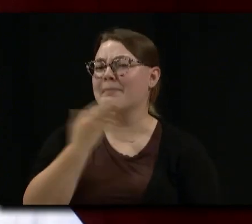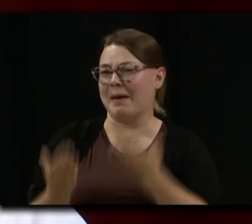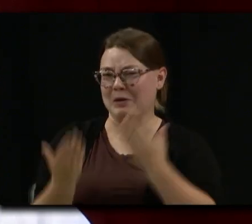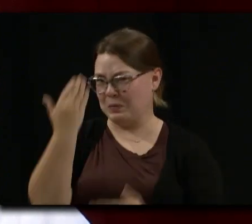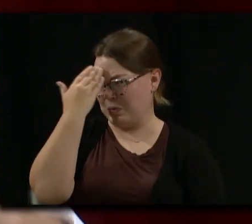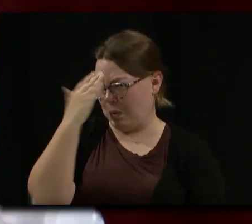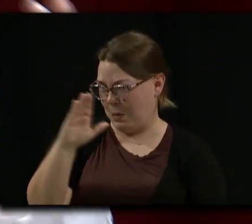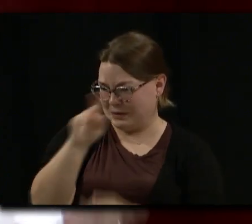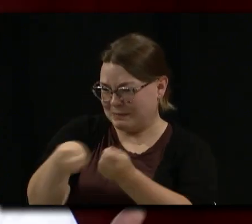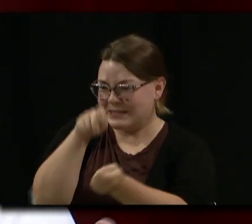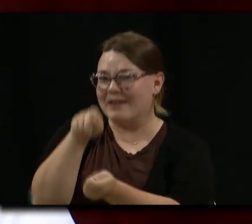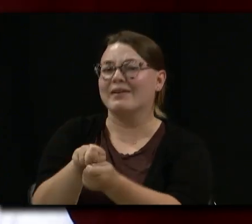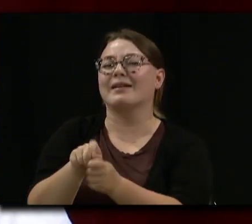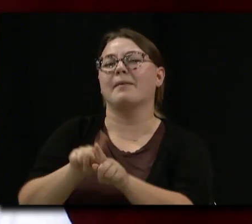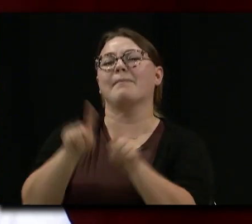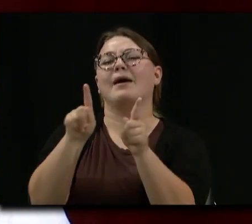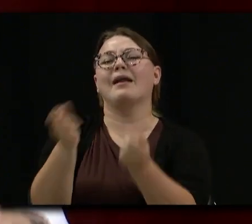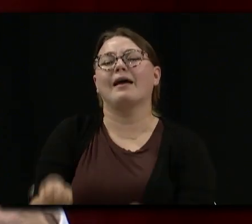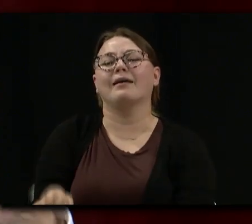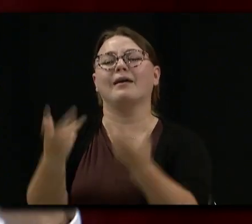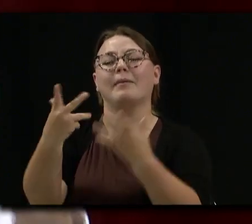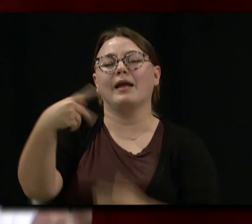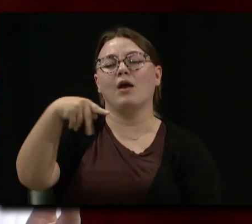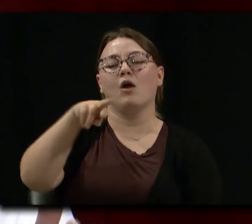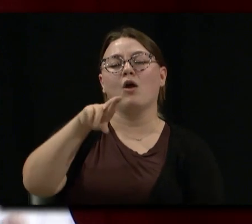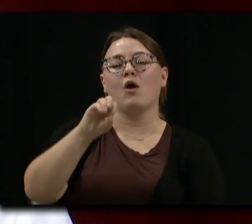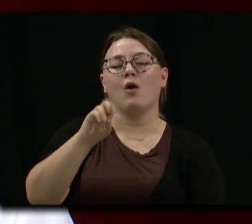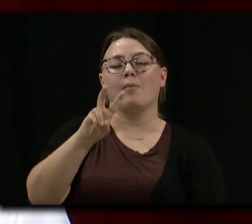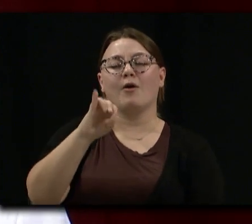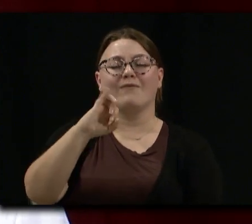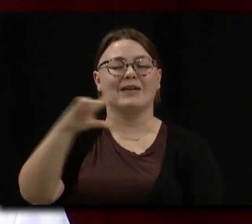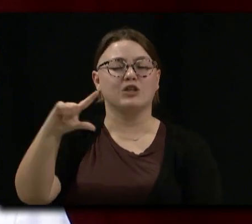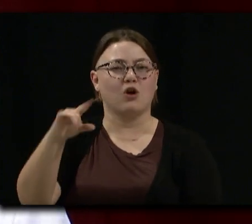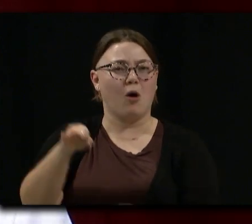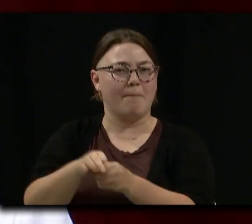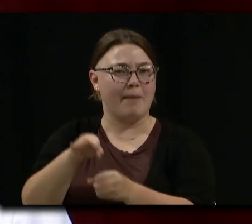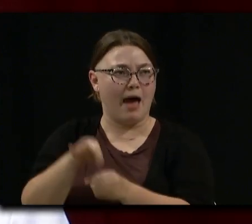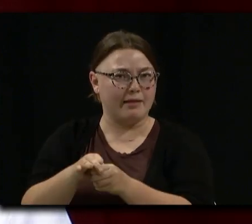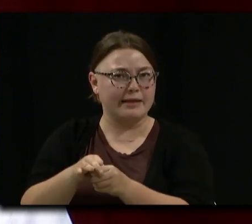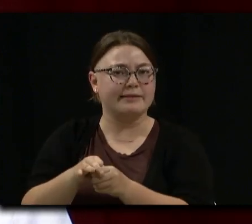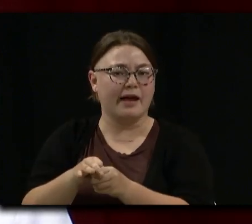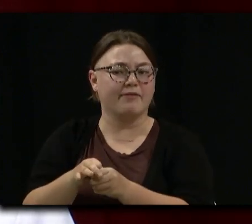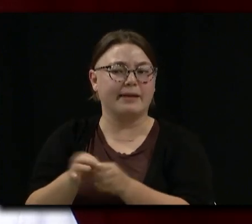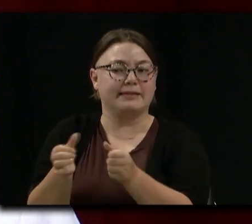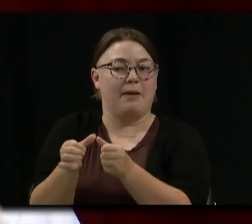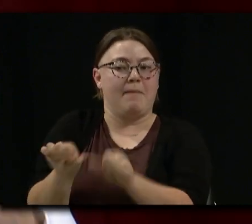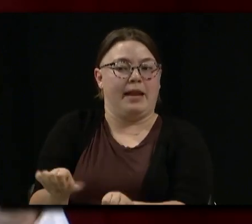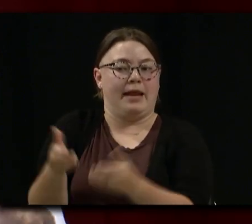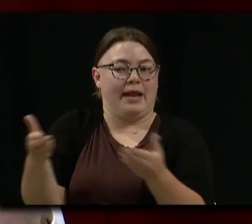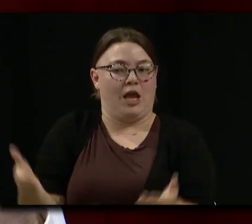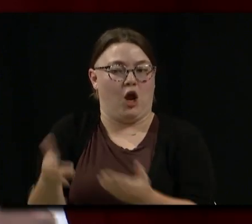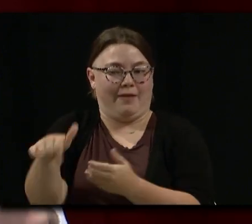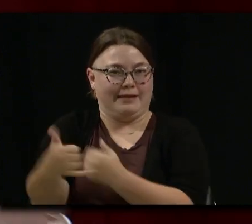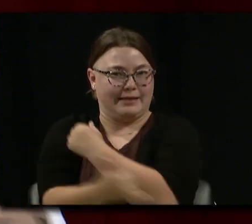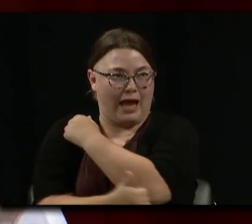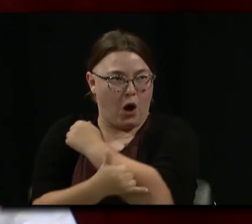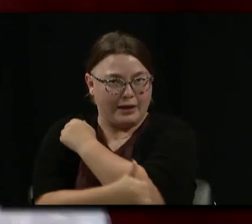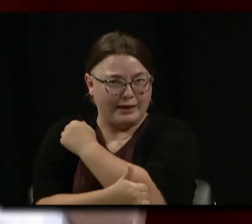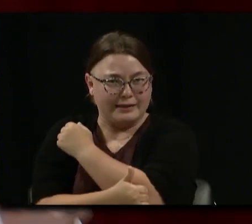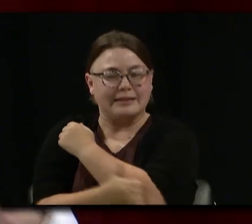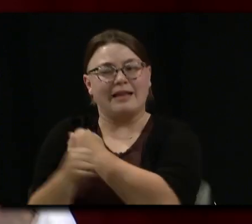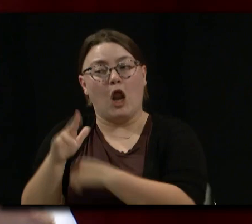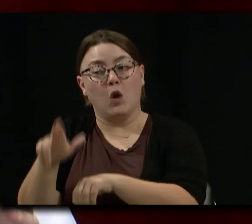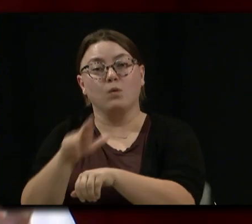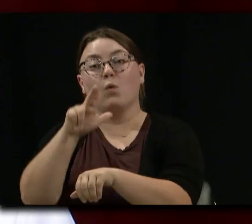the numbers of provisional ballots that might have been cast in our county, or whether that was normal or within